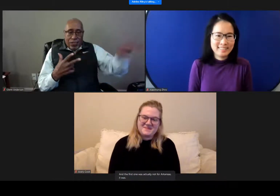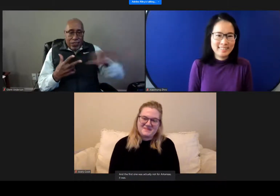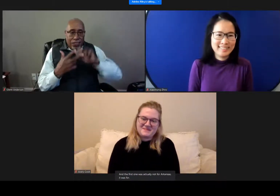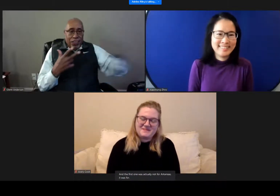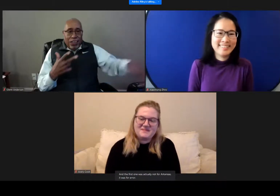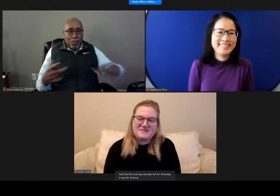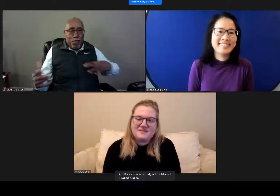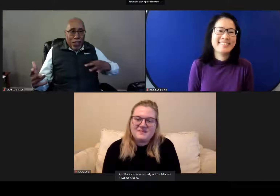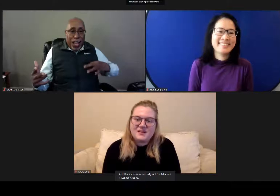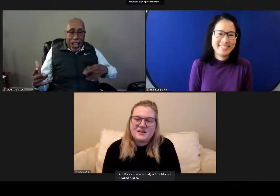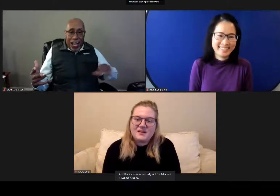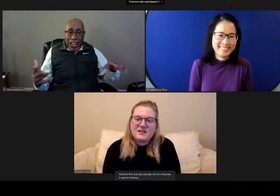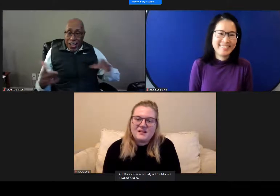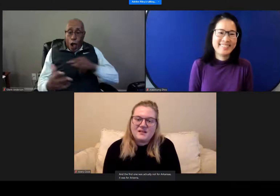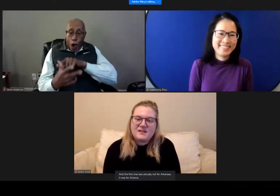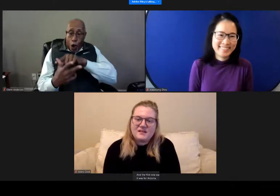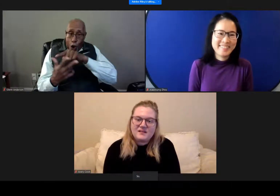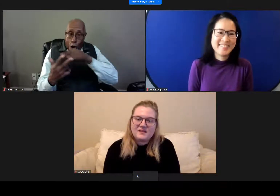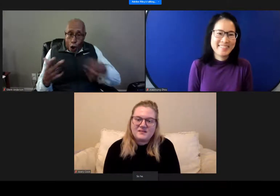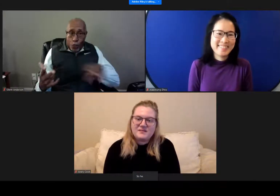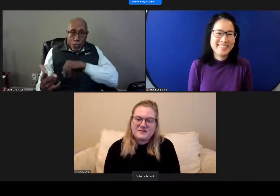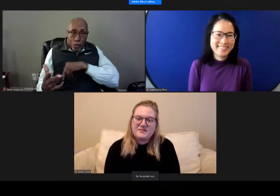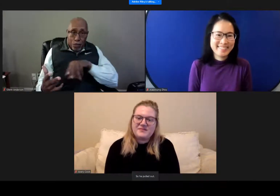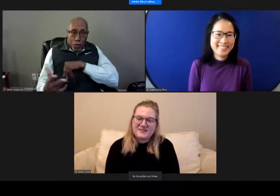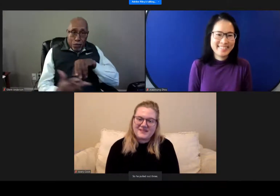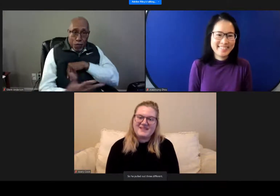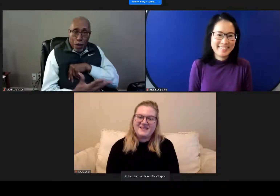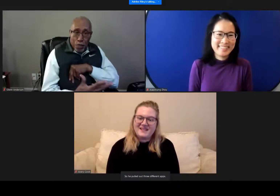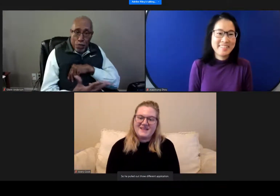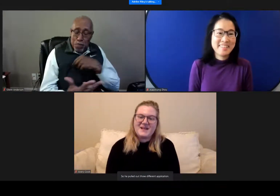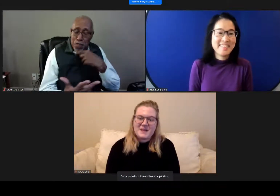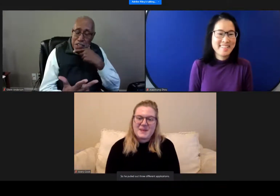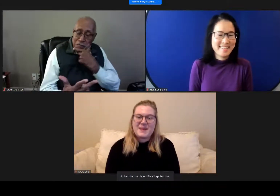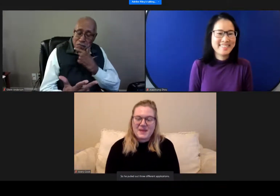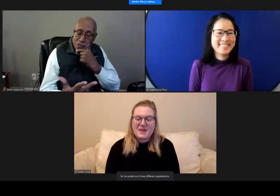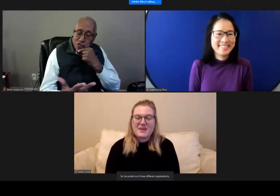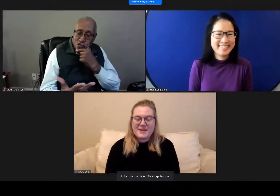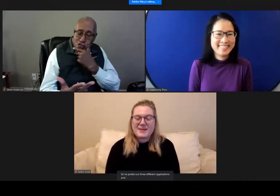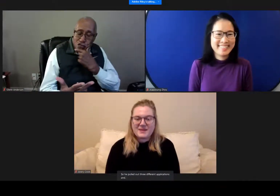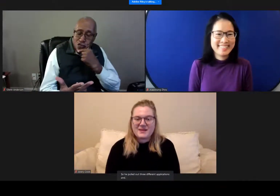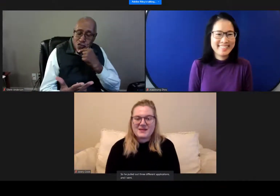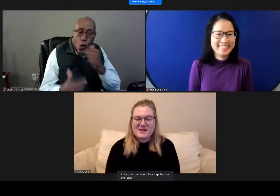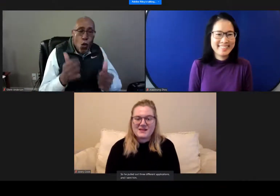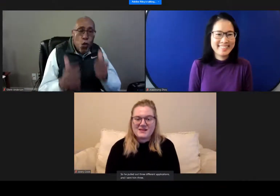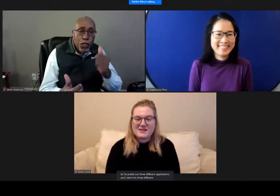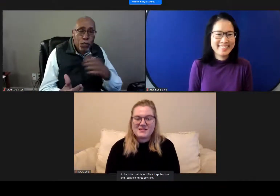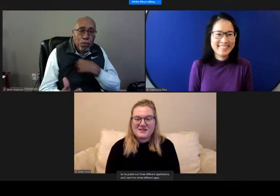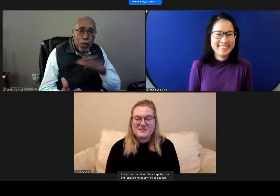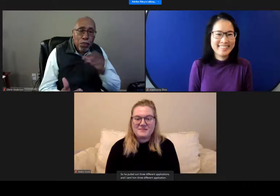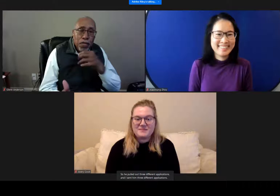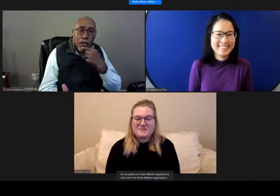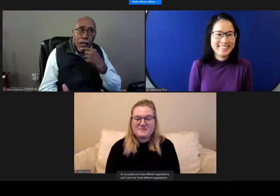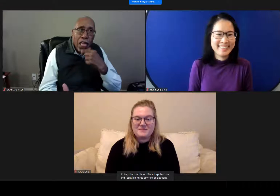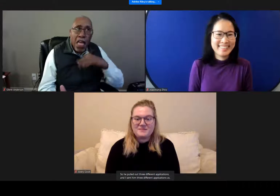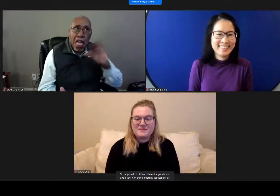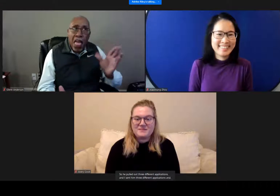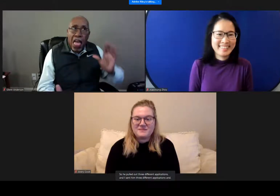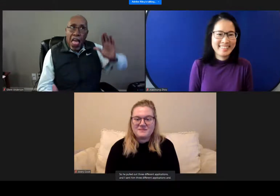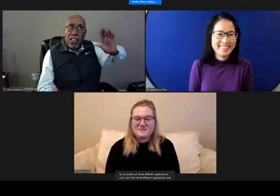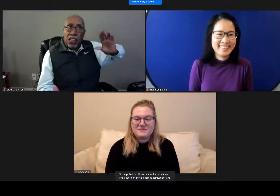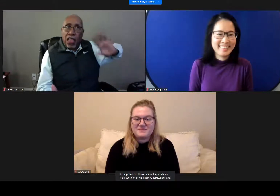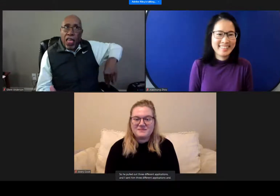for Arizona. So he pulled out 3 different applications, and I sent in 3 different applications